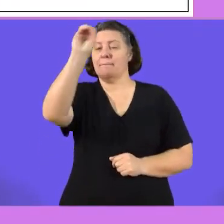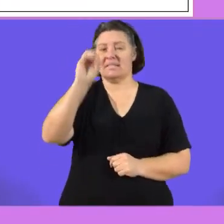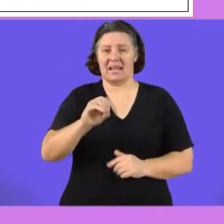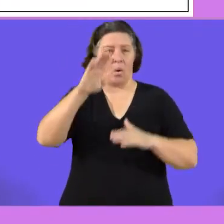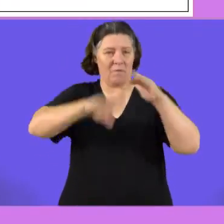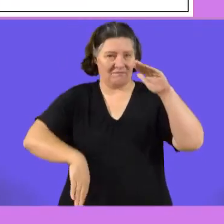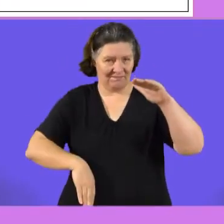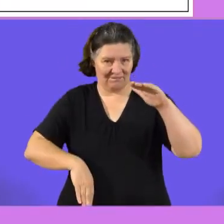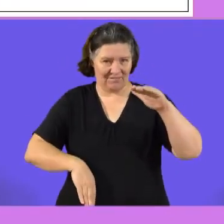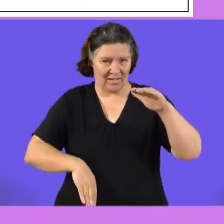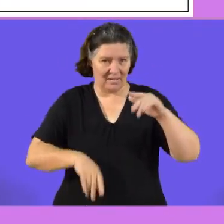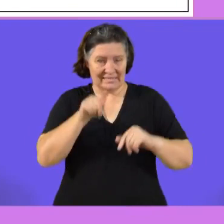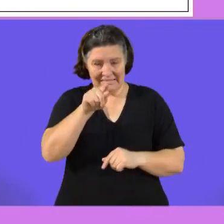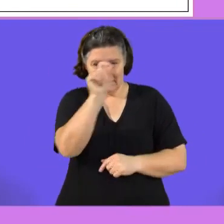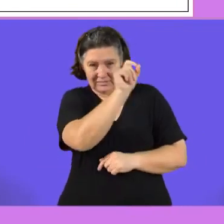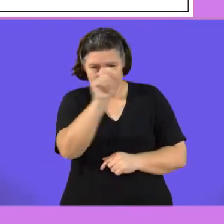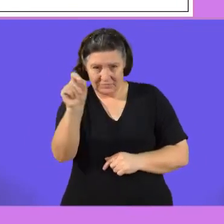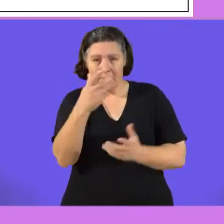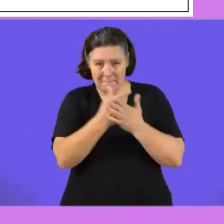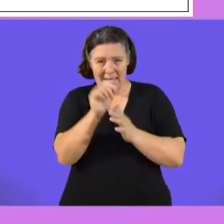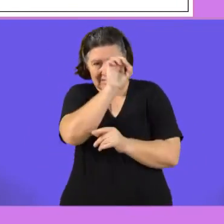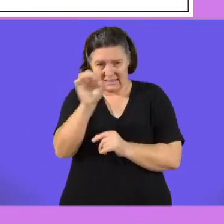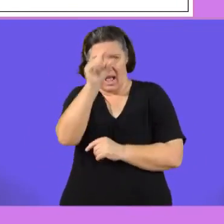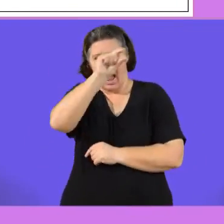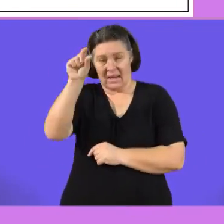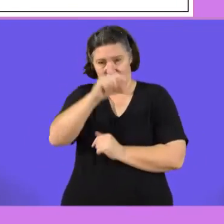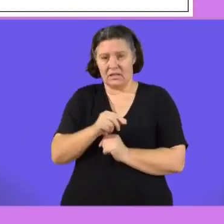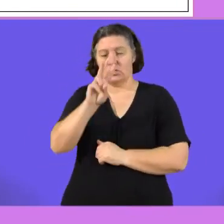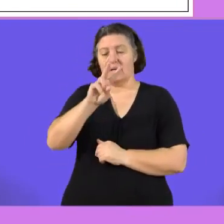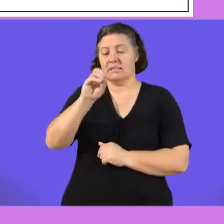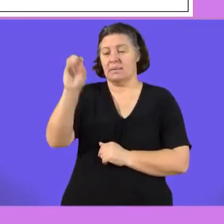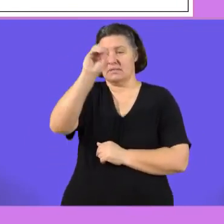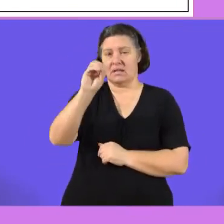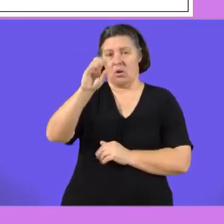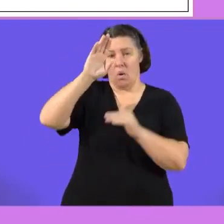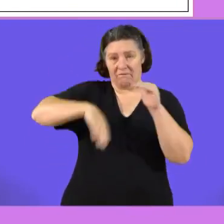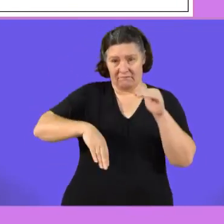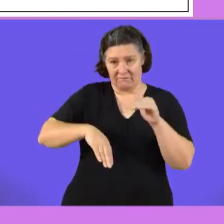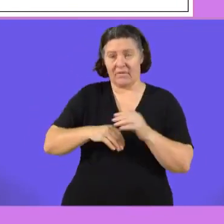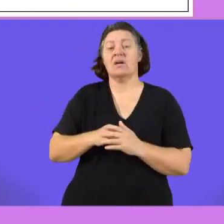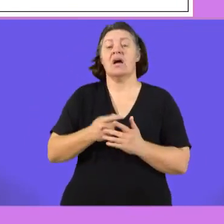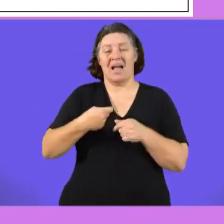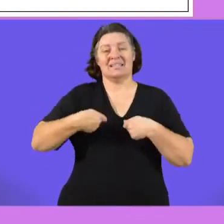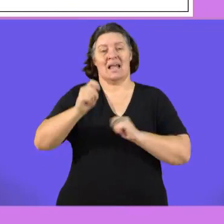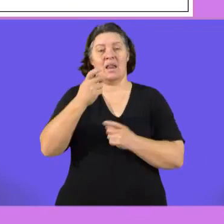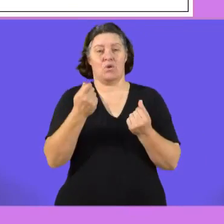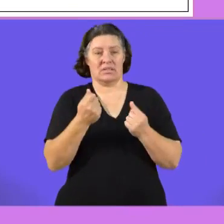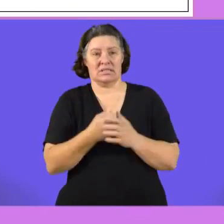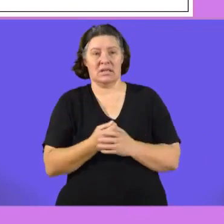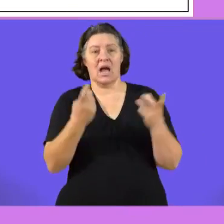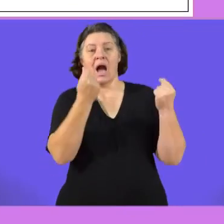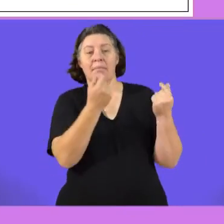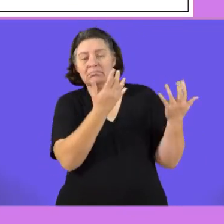a 20% discount, remember to underline the important words or highlight. So it's 20% discount on the selling